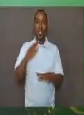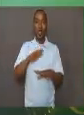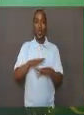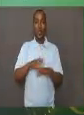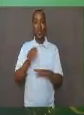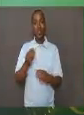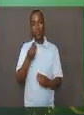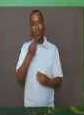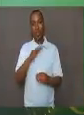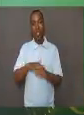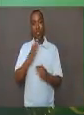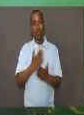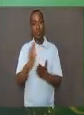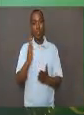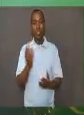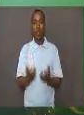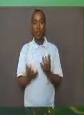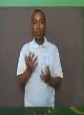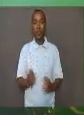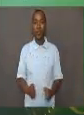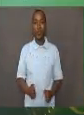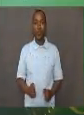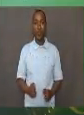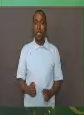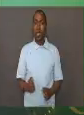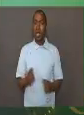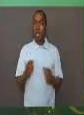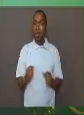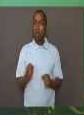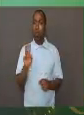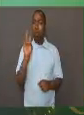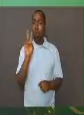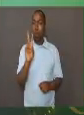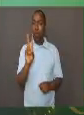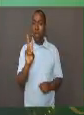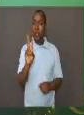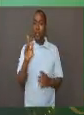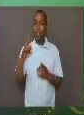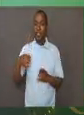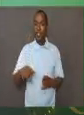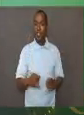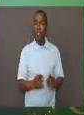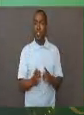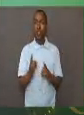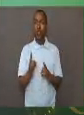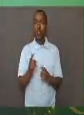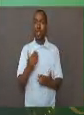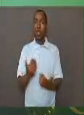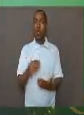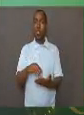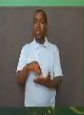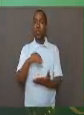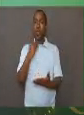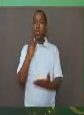it. Can you list the names of the 2 techniques we